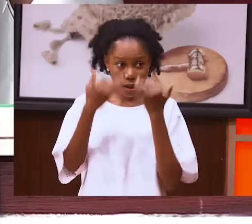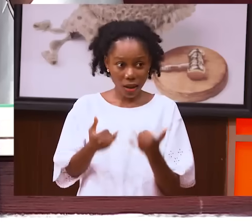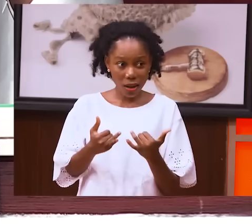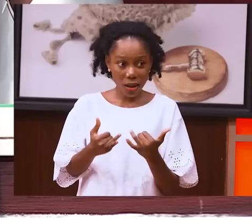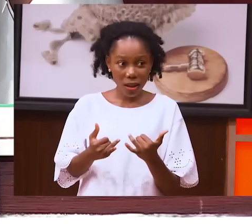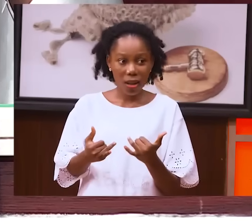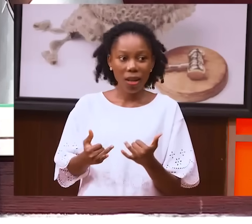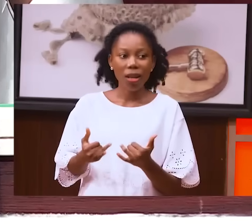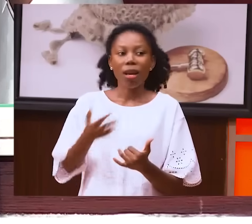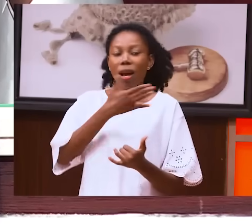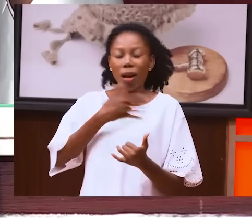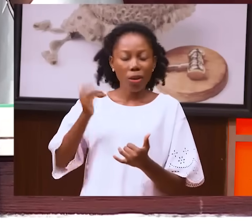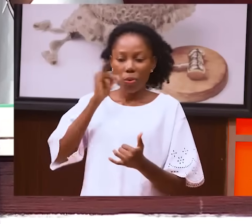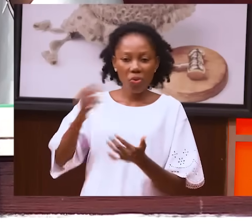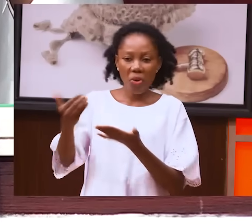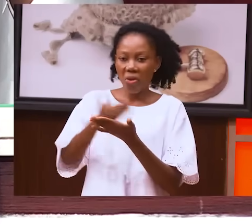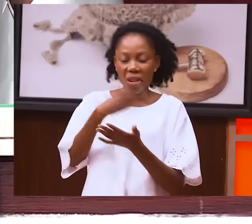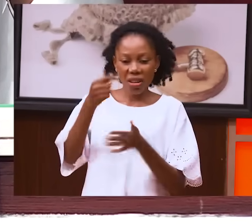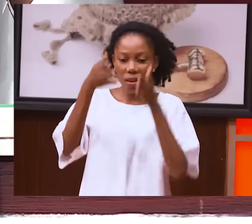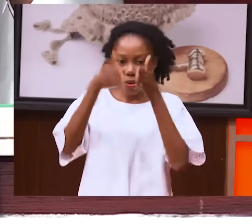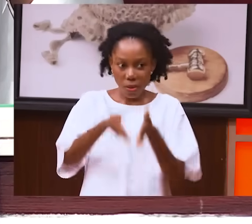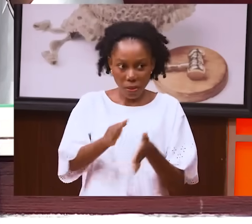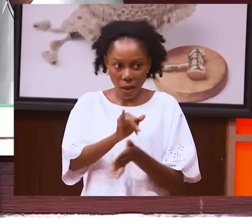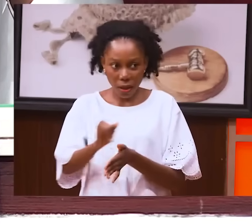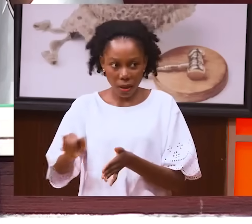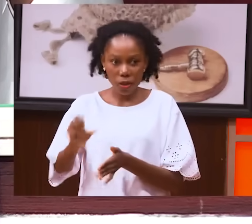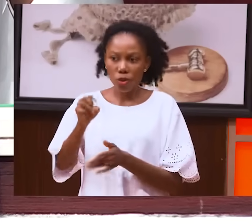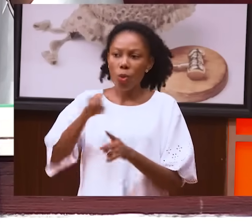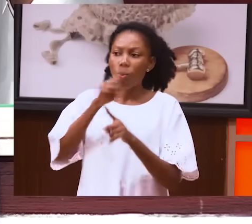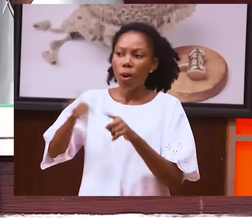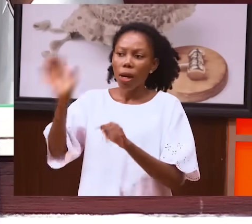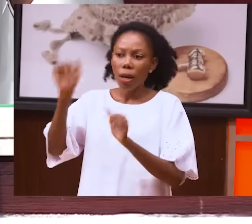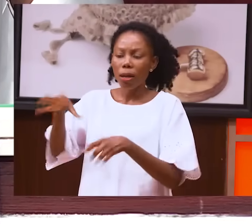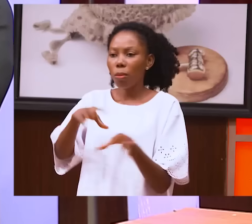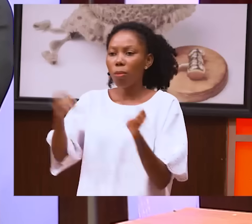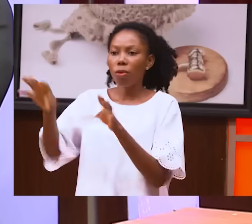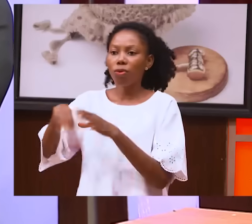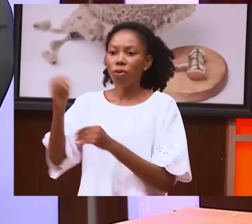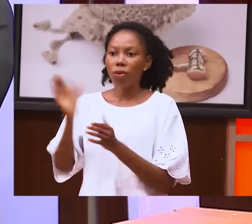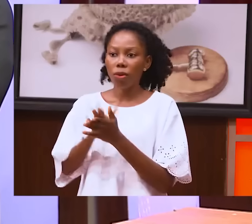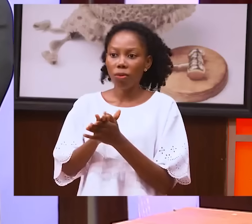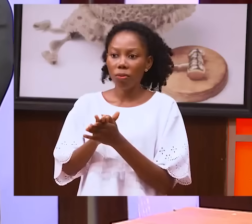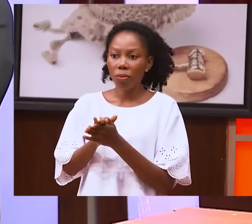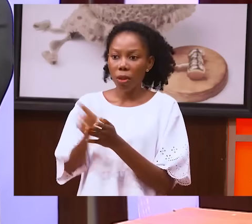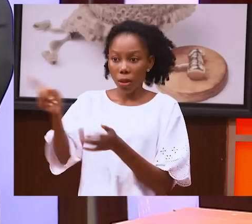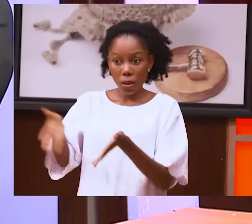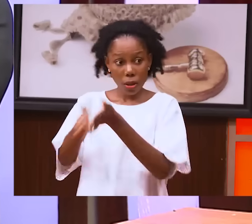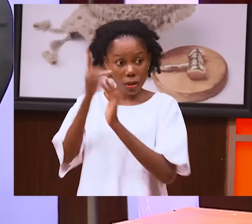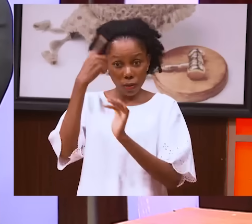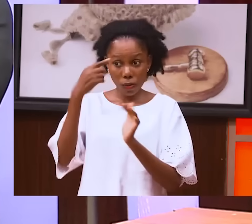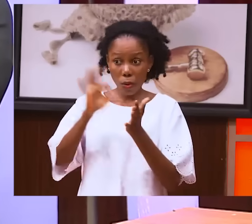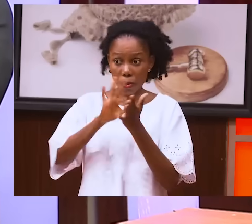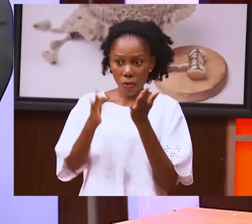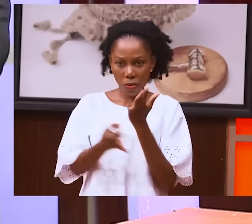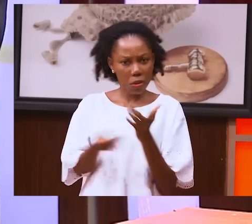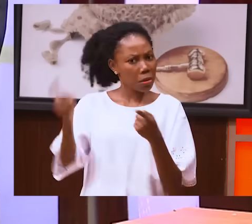not collect the remaining sum. Wait. Then when will you give him to move out of the premises? He's requesting for February. So you give him till